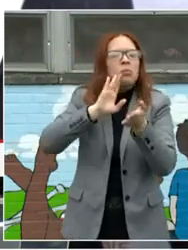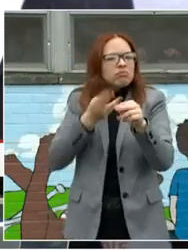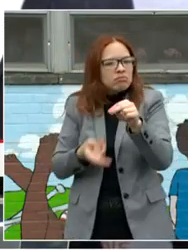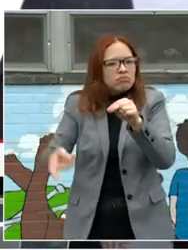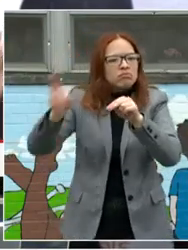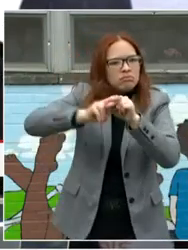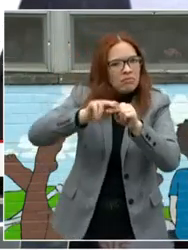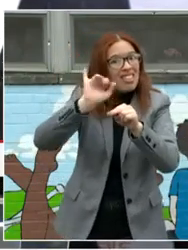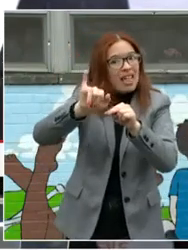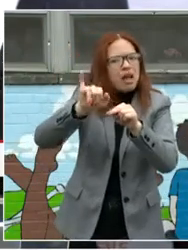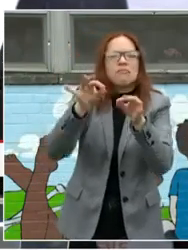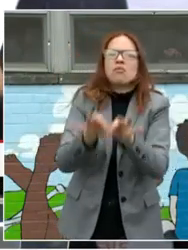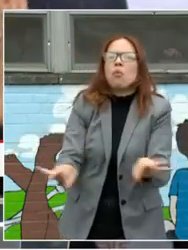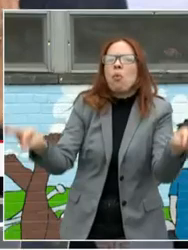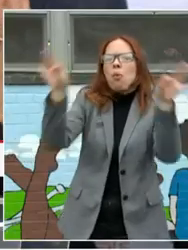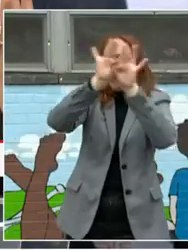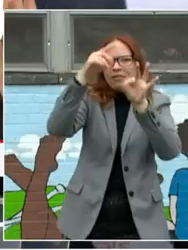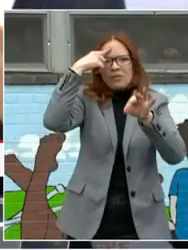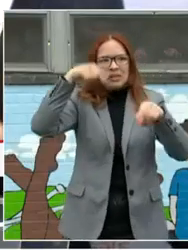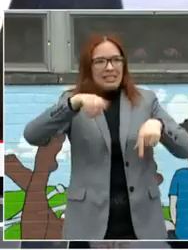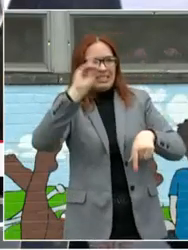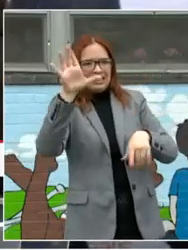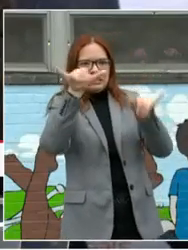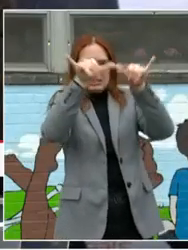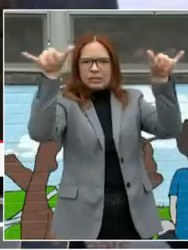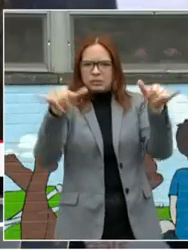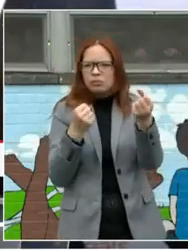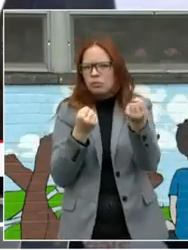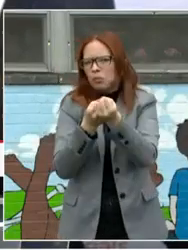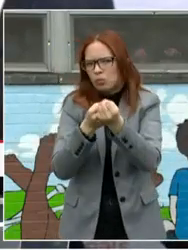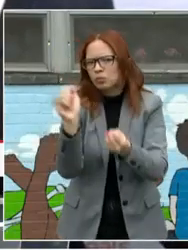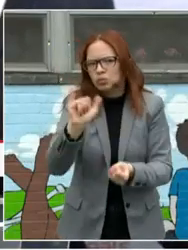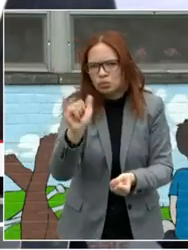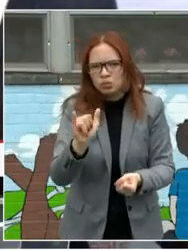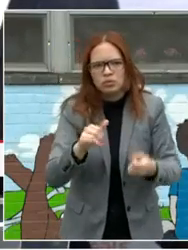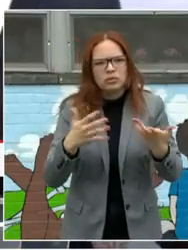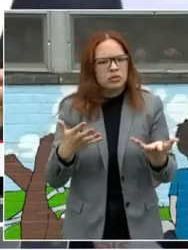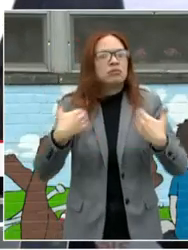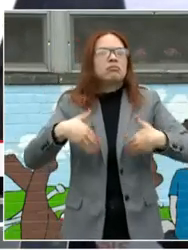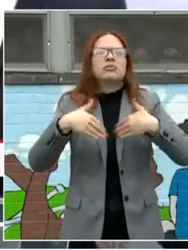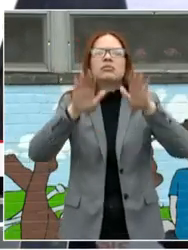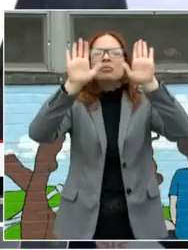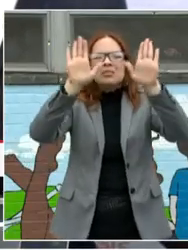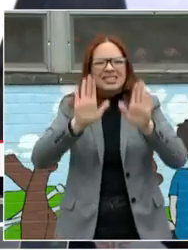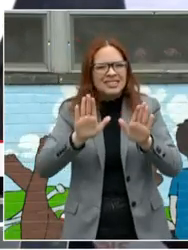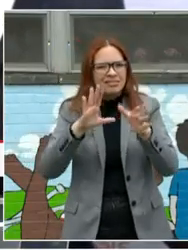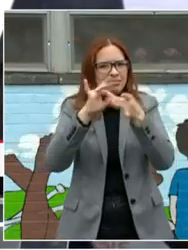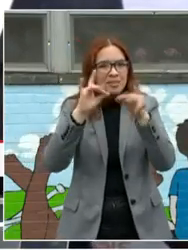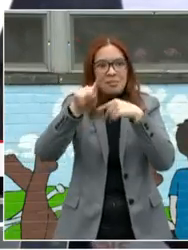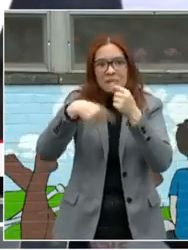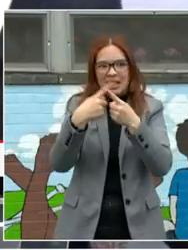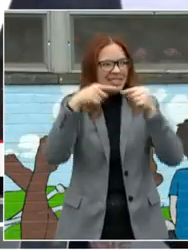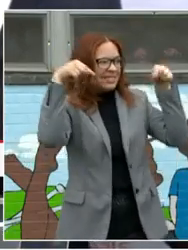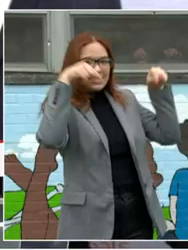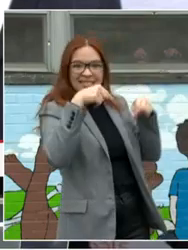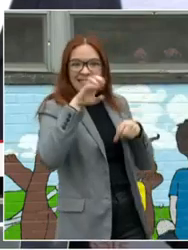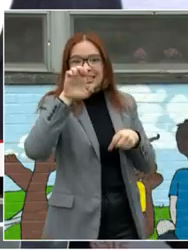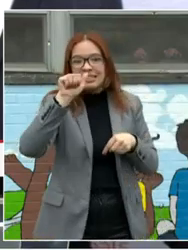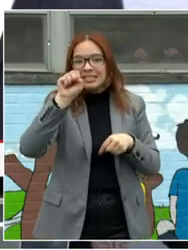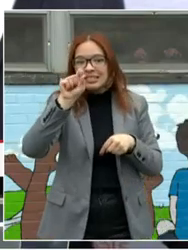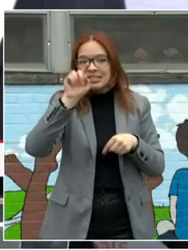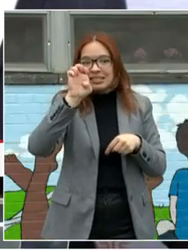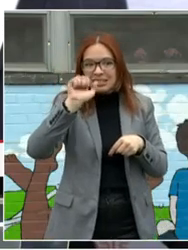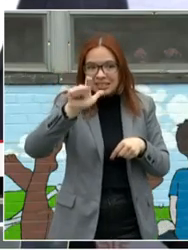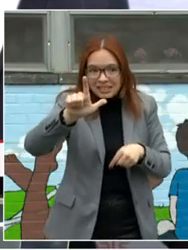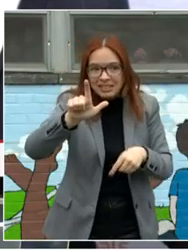get to support. We've heard all the great words about Easter Seals, and I'll share a couple of them again. They received nearly $1 million